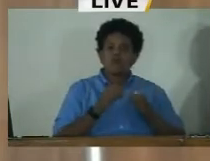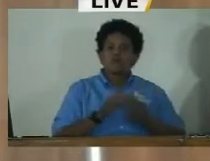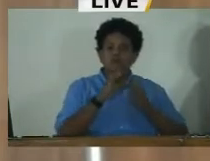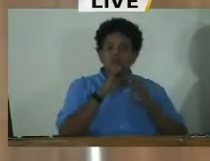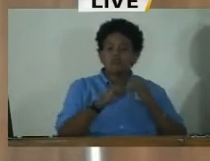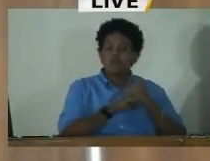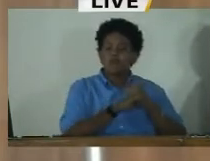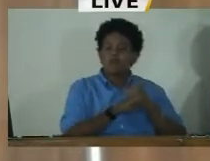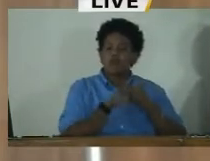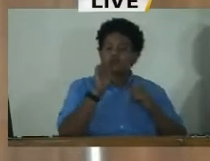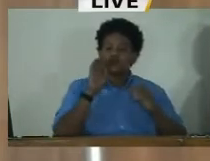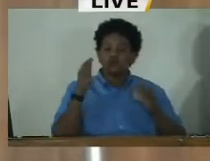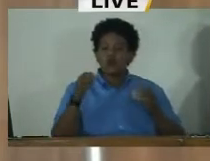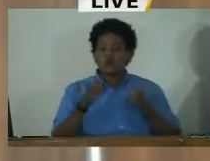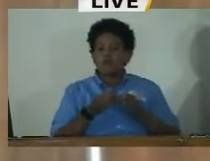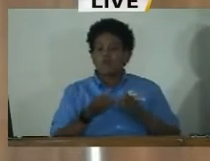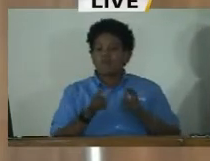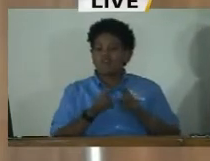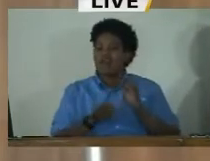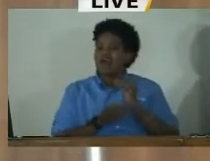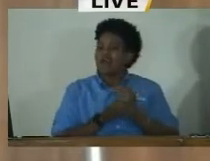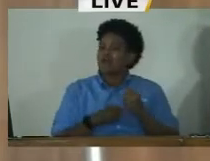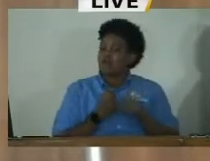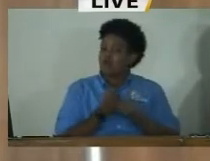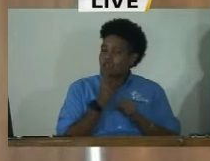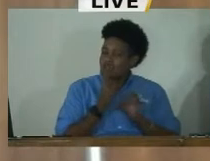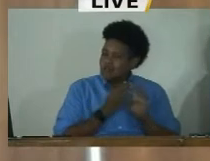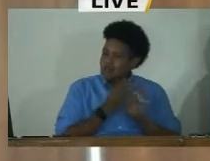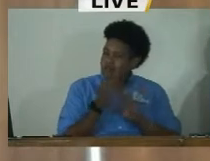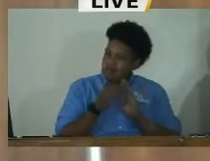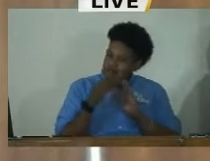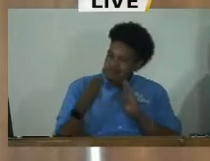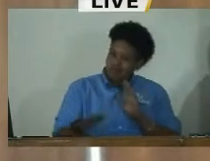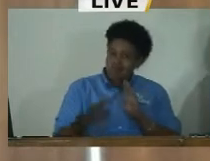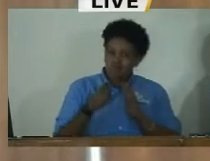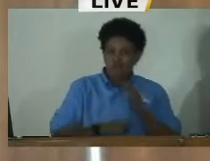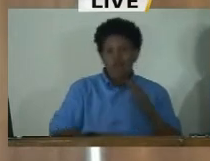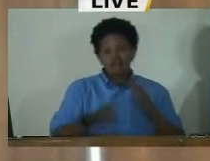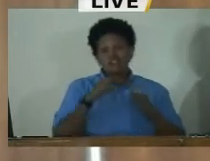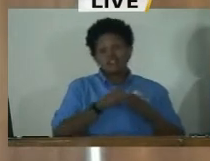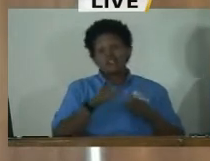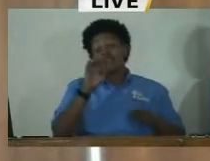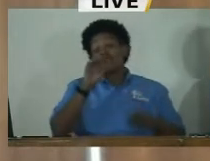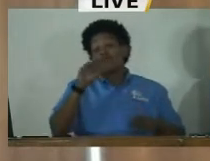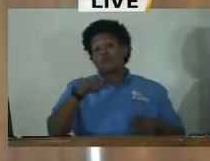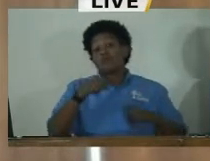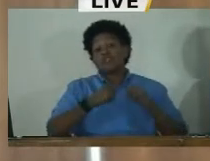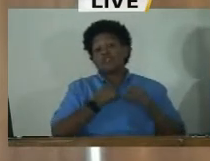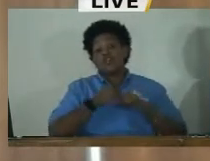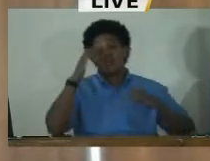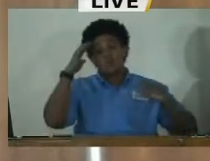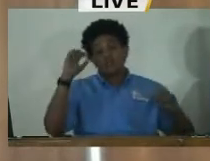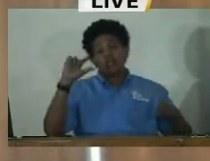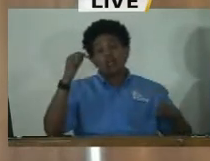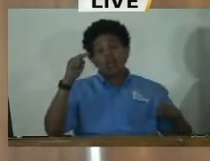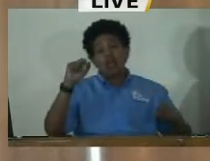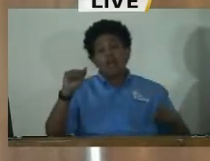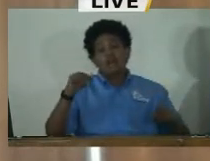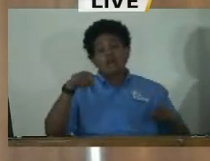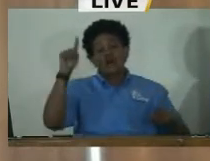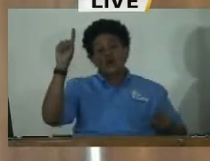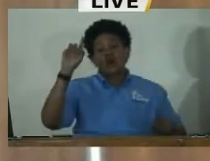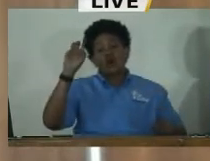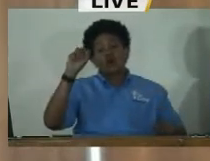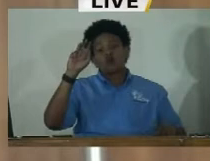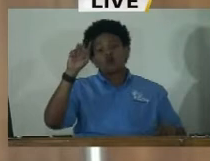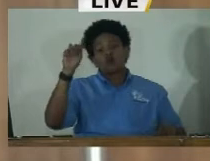specialized markets towards more value-added products at premium prices. Madam Speaker, in February of this year, the President of Ghana went to Switzerland and